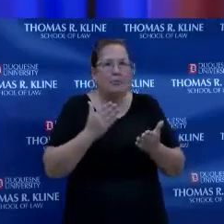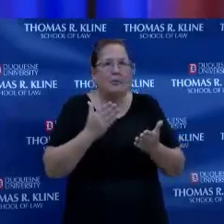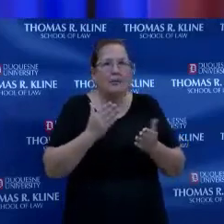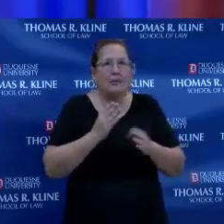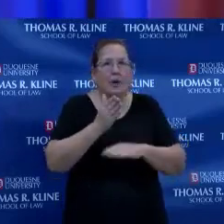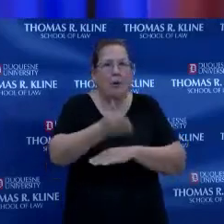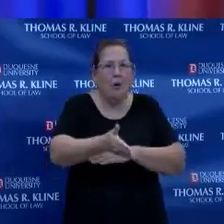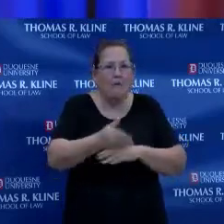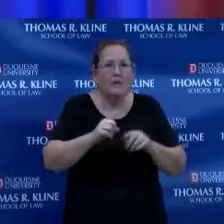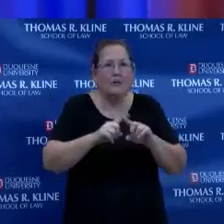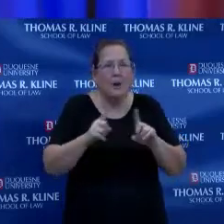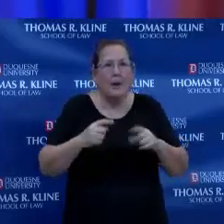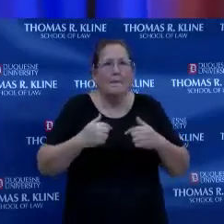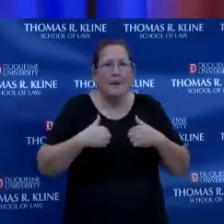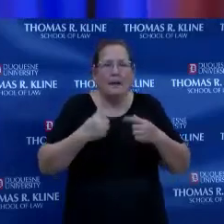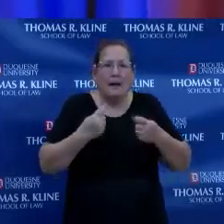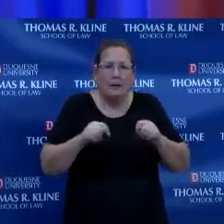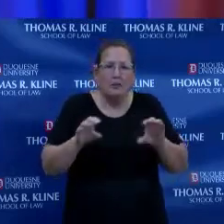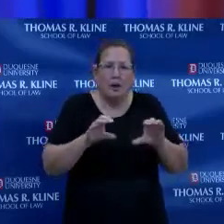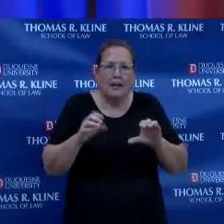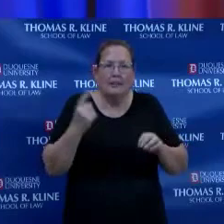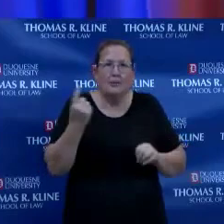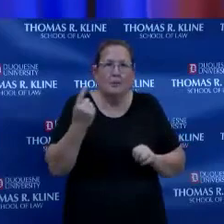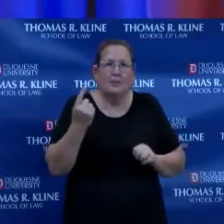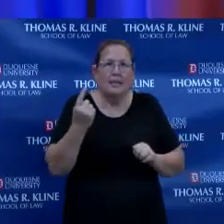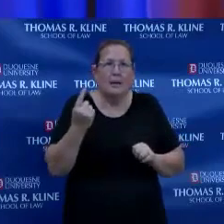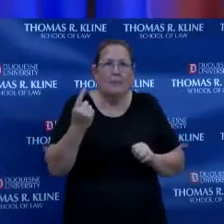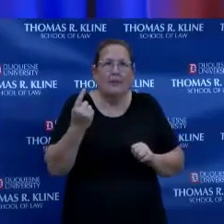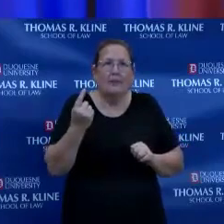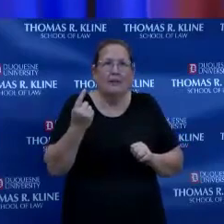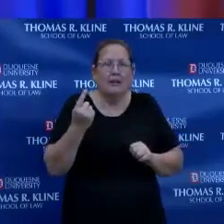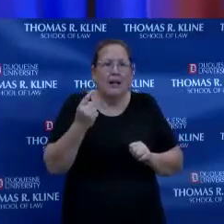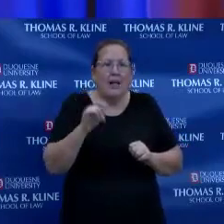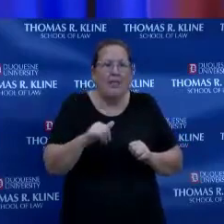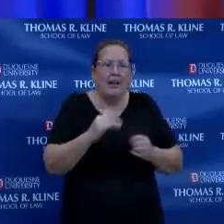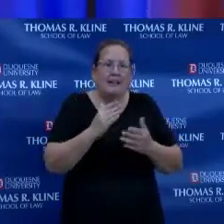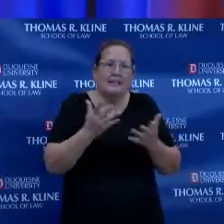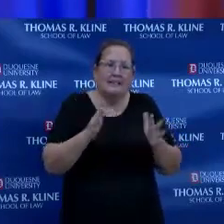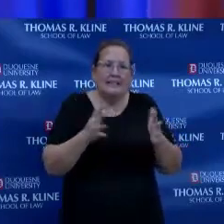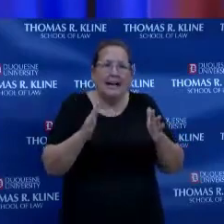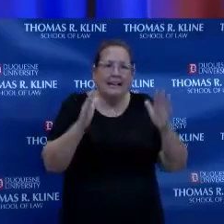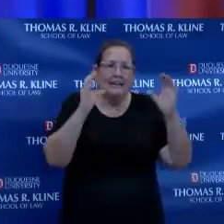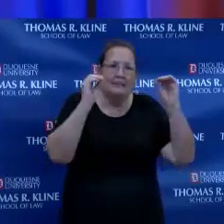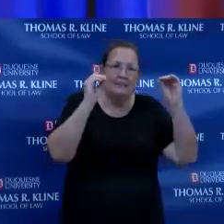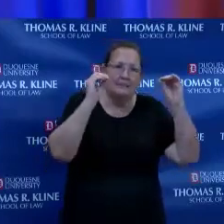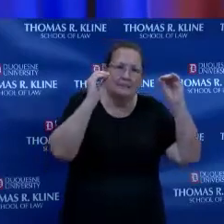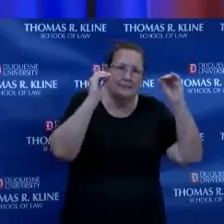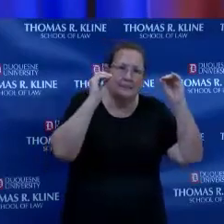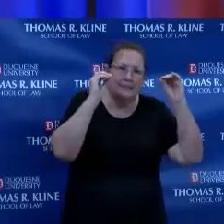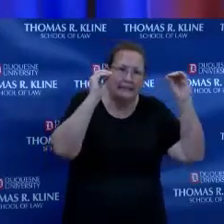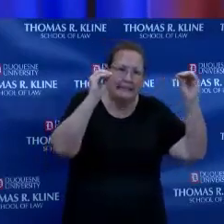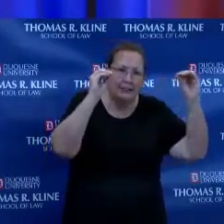do something that is somewhat pedagogical and somewhat